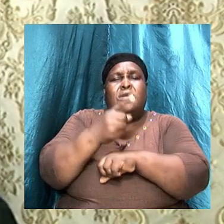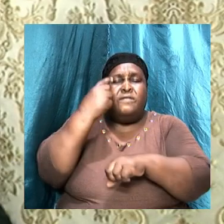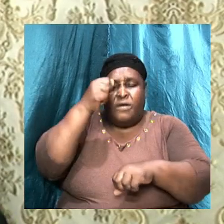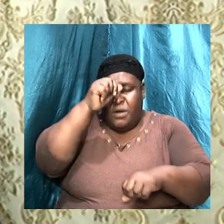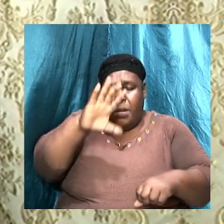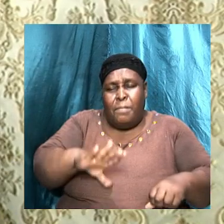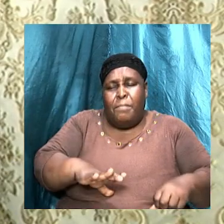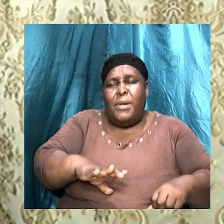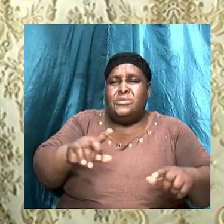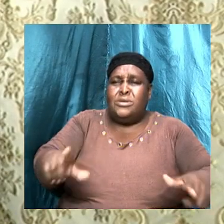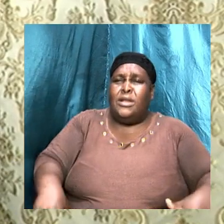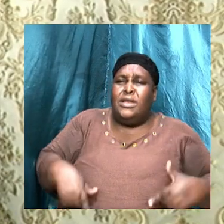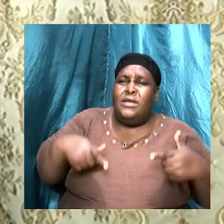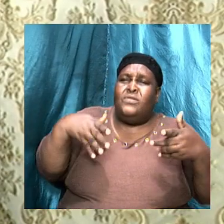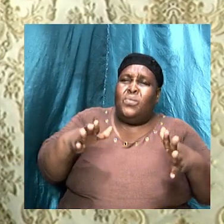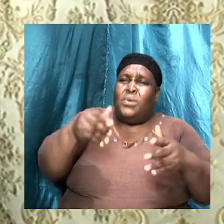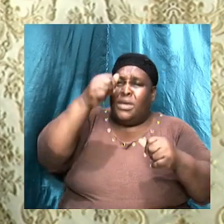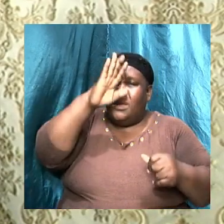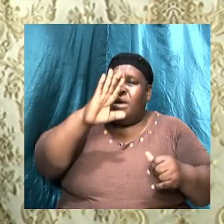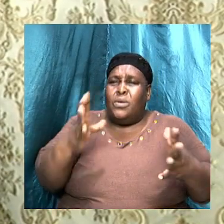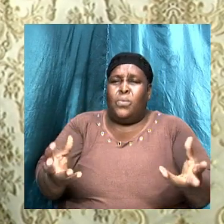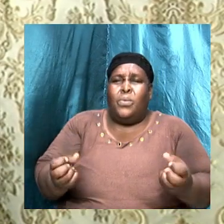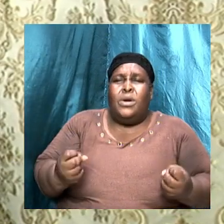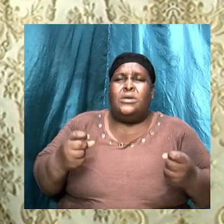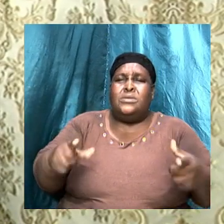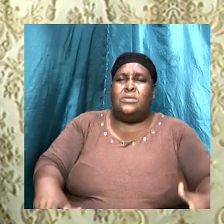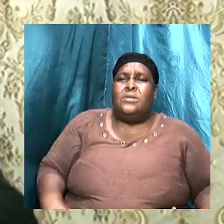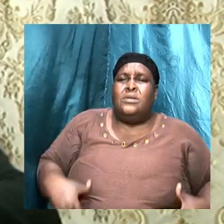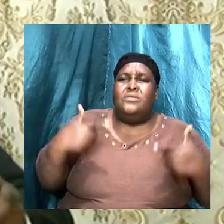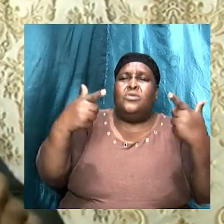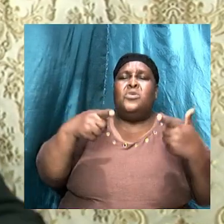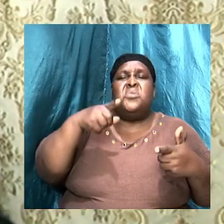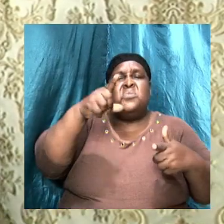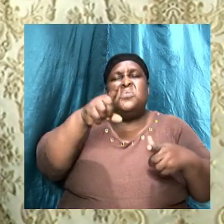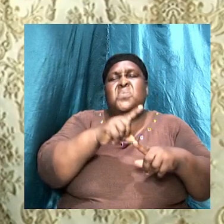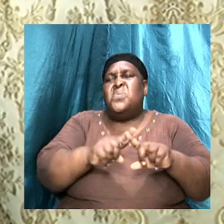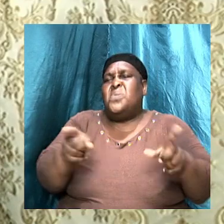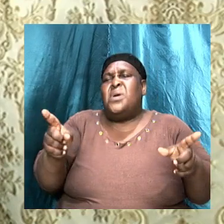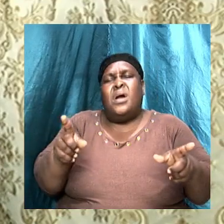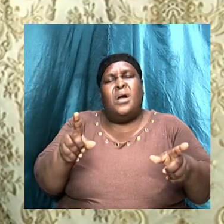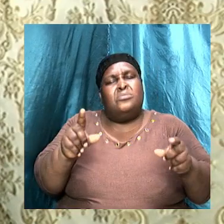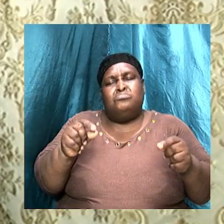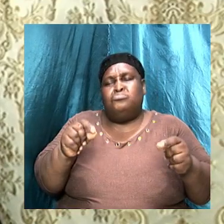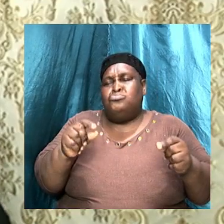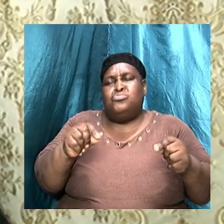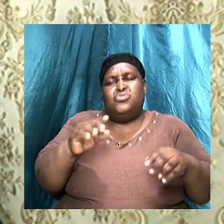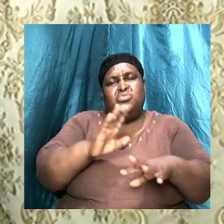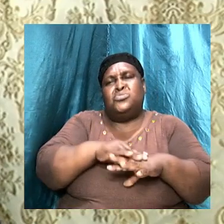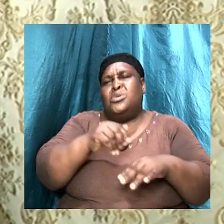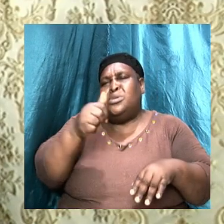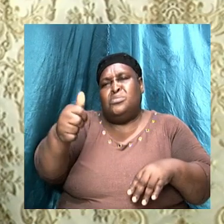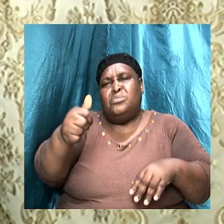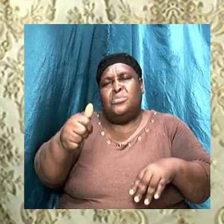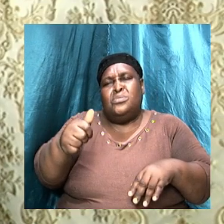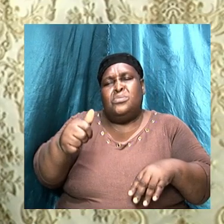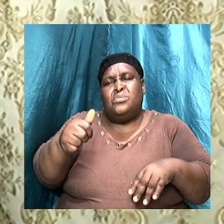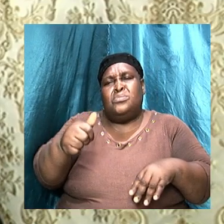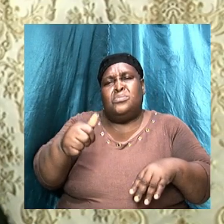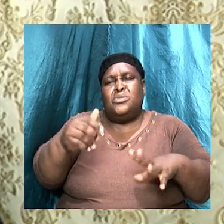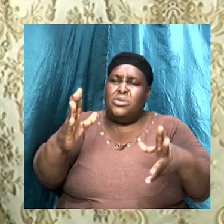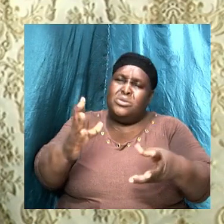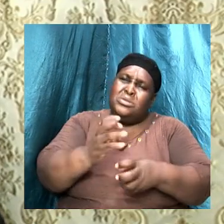how God wants him to live, he cannot do it on his own. It is going to take